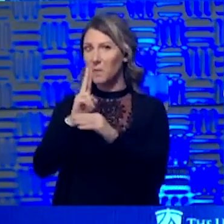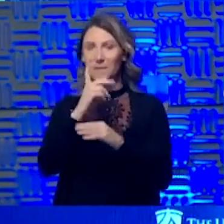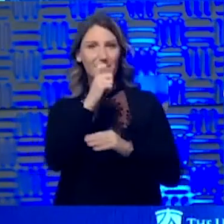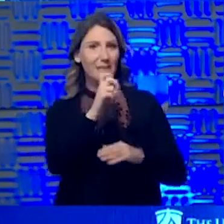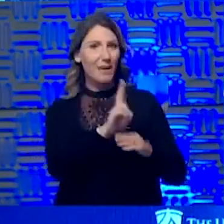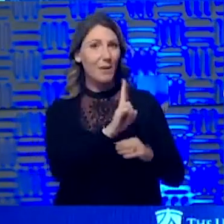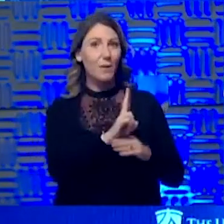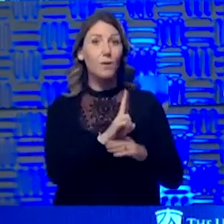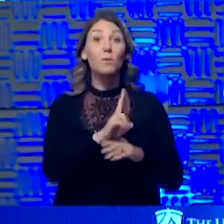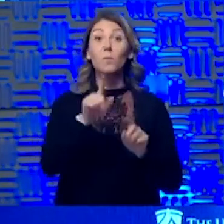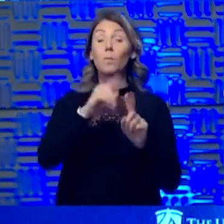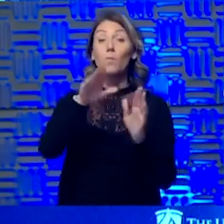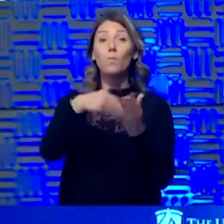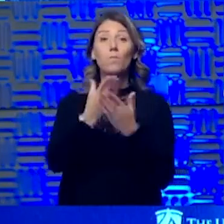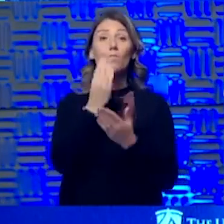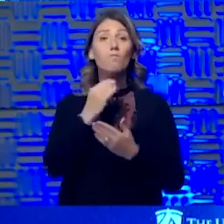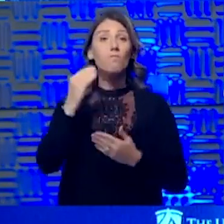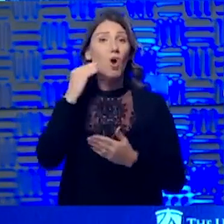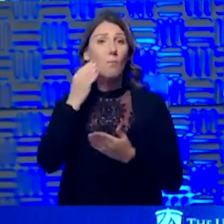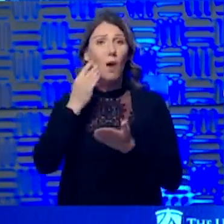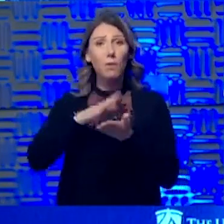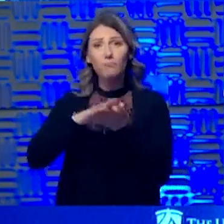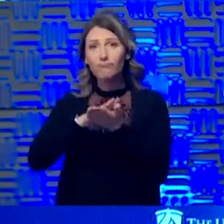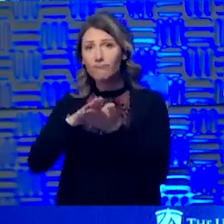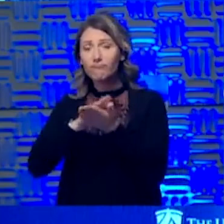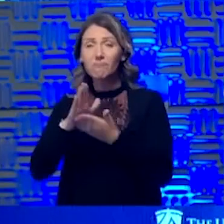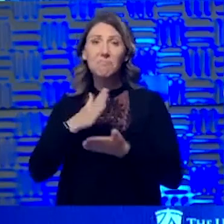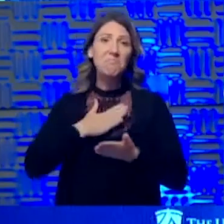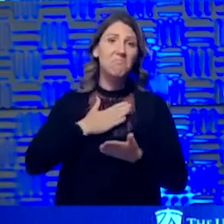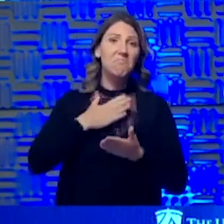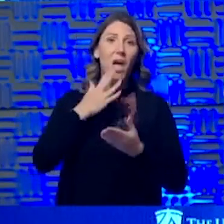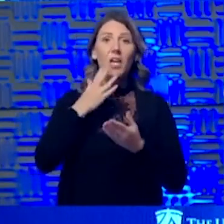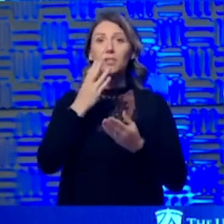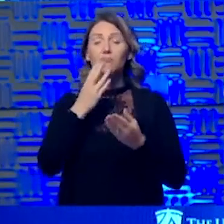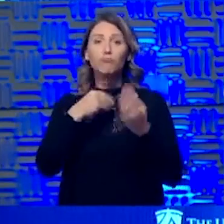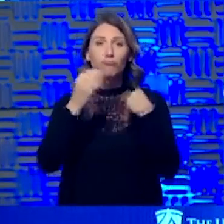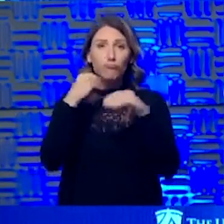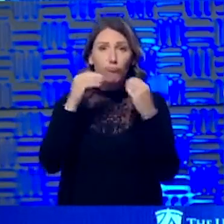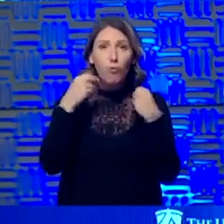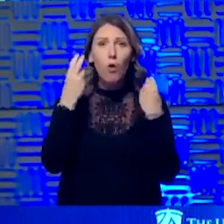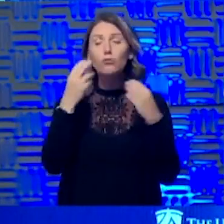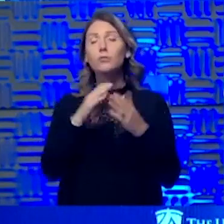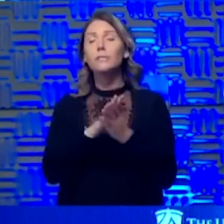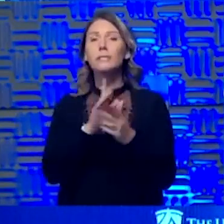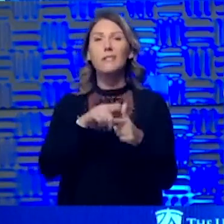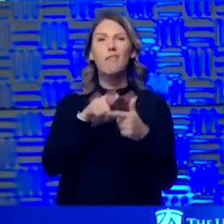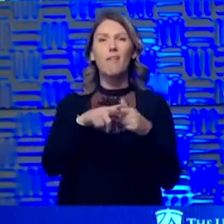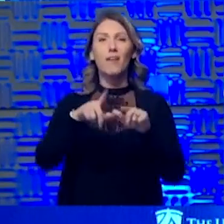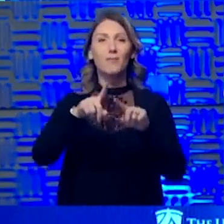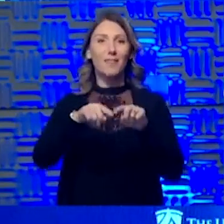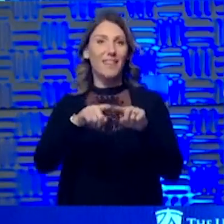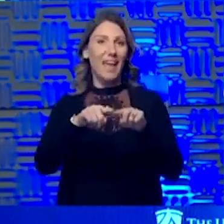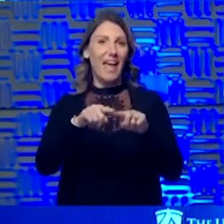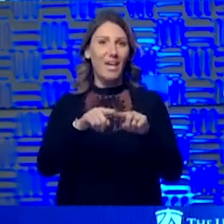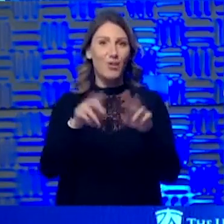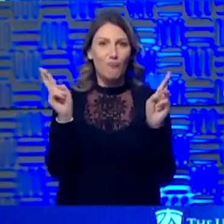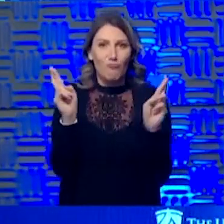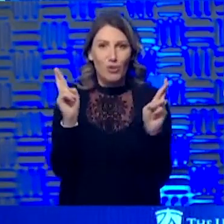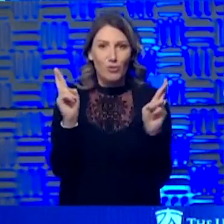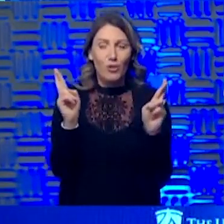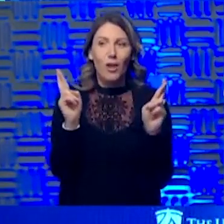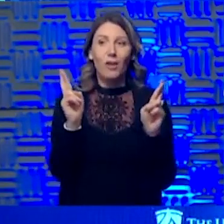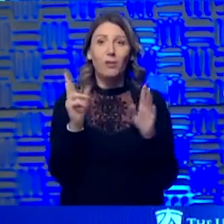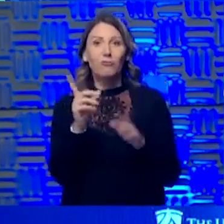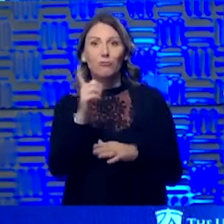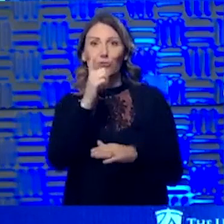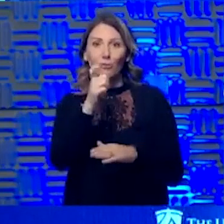groceries with one of those little alcohol wipes or whatever. But then I rely a little on the refrigerator to help me because I know the refrigerators are